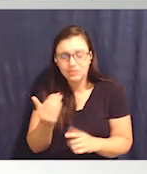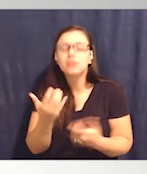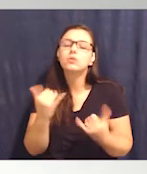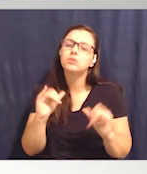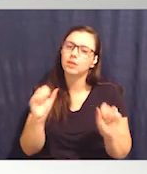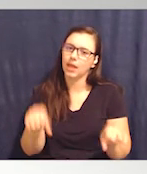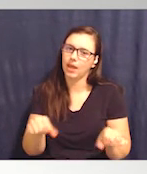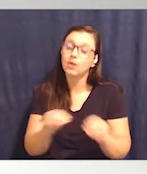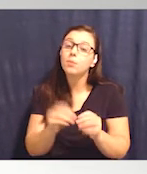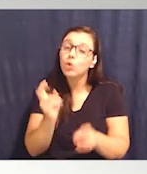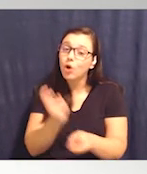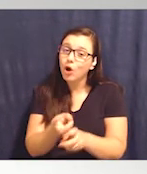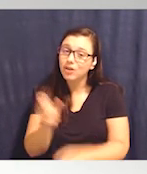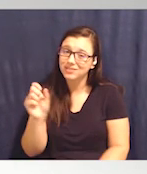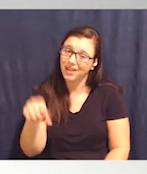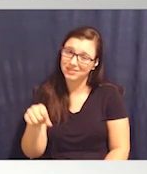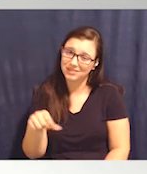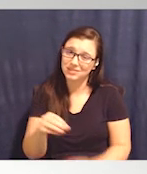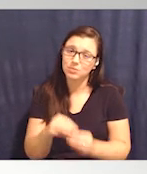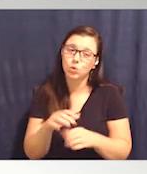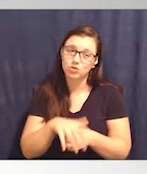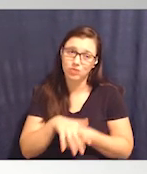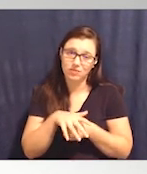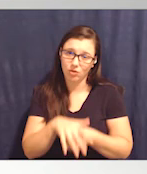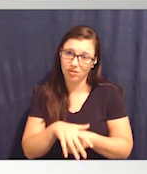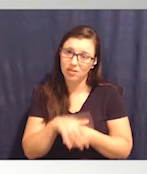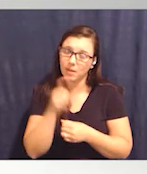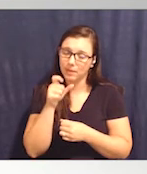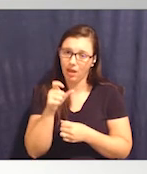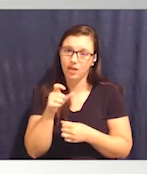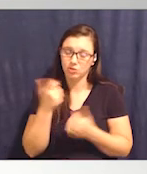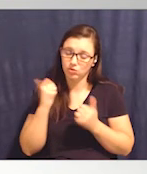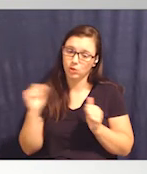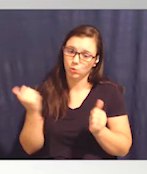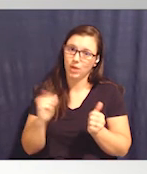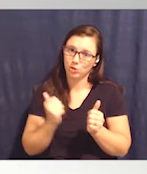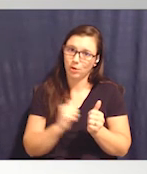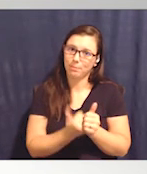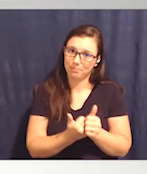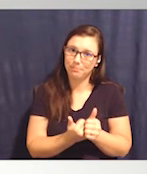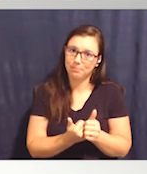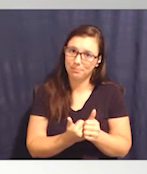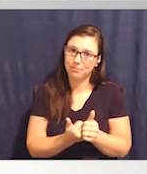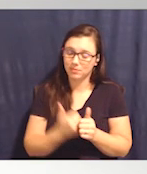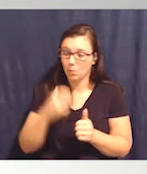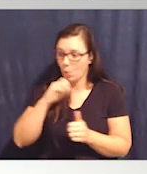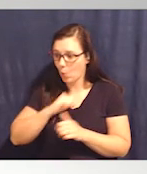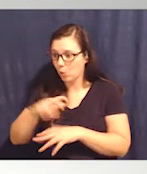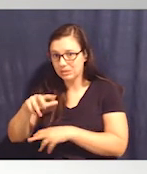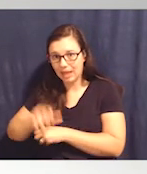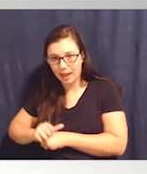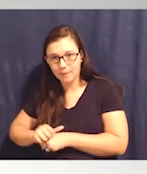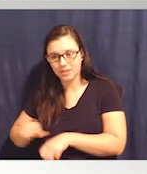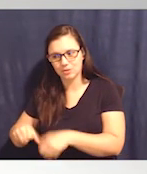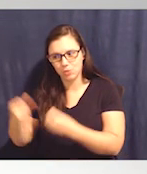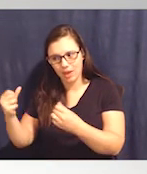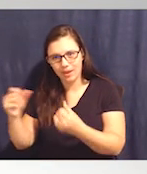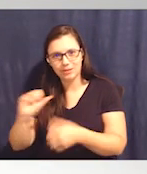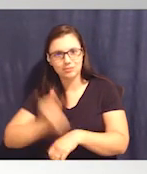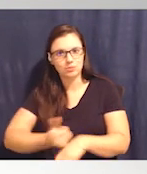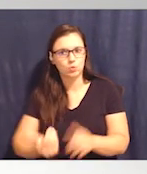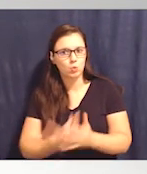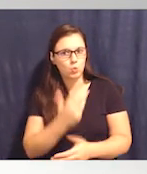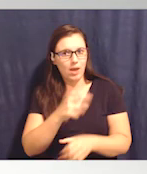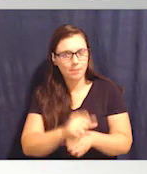more stressful, but because you're trying to break old habits and create new ones, but you can still do